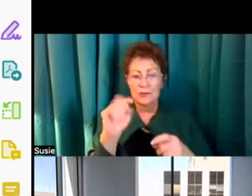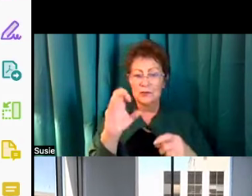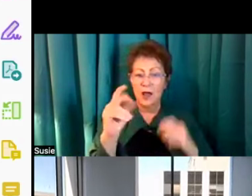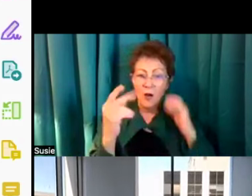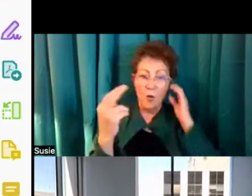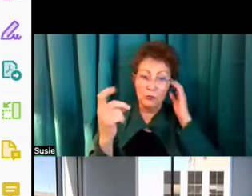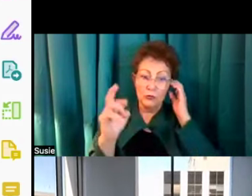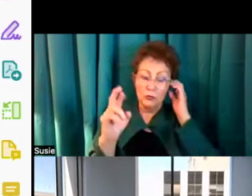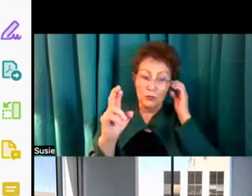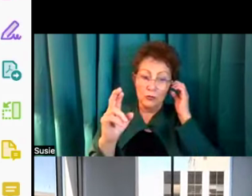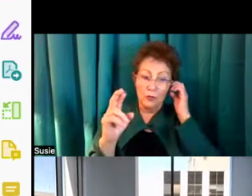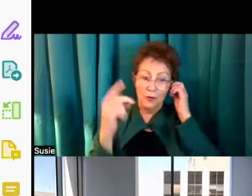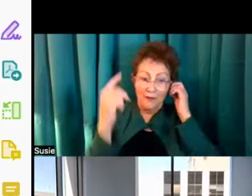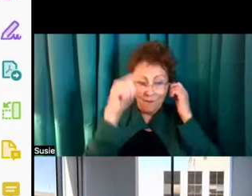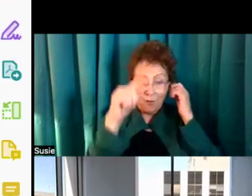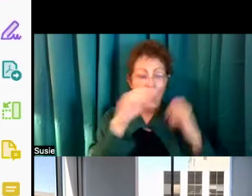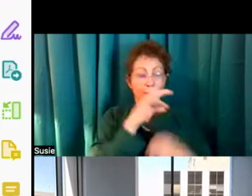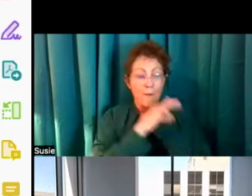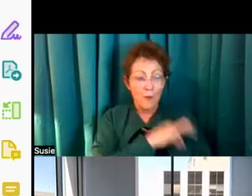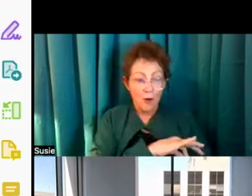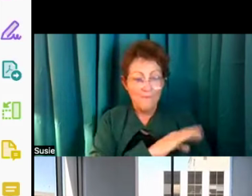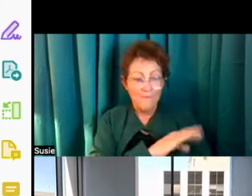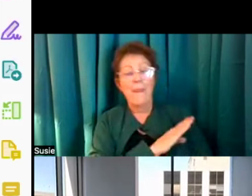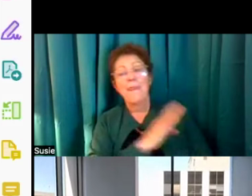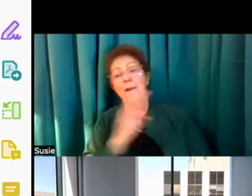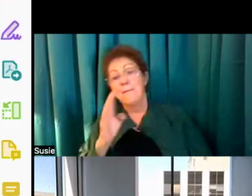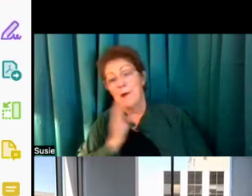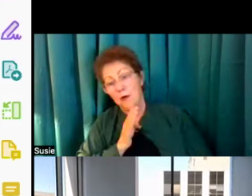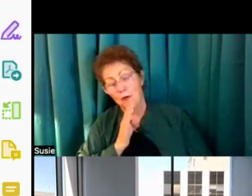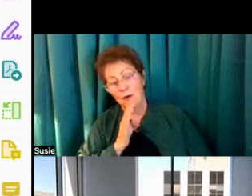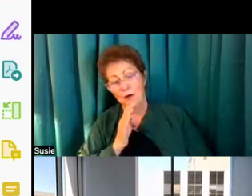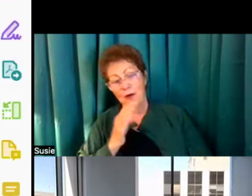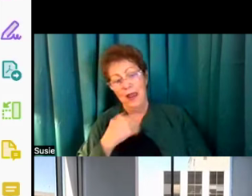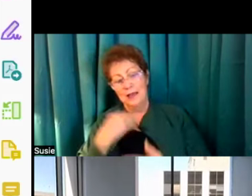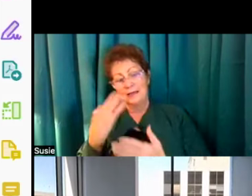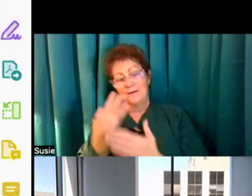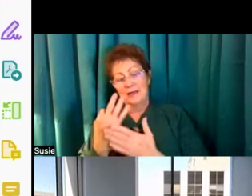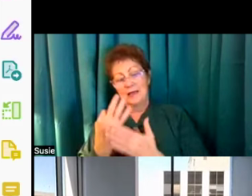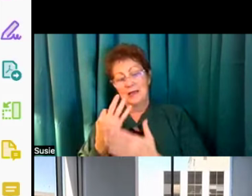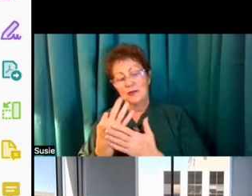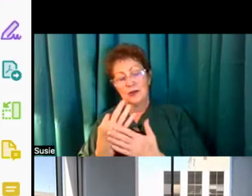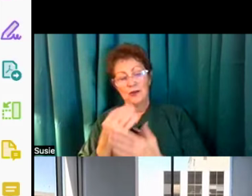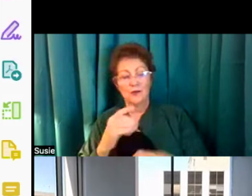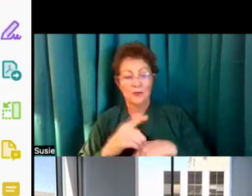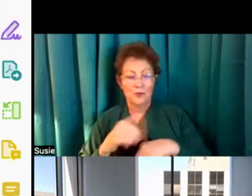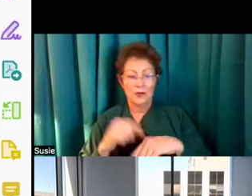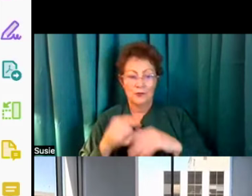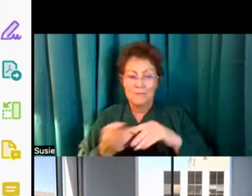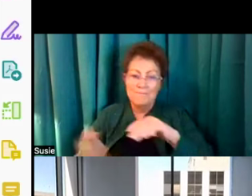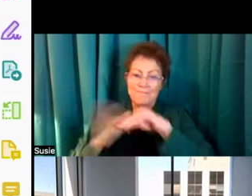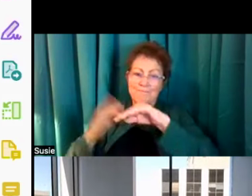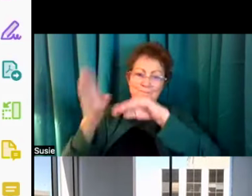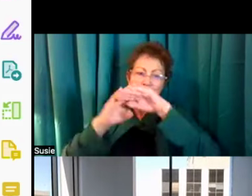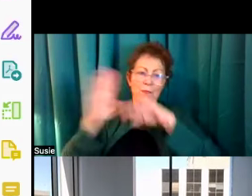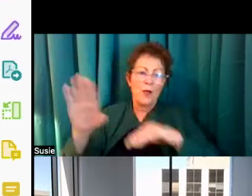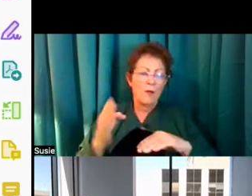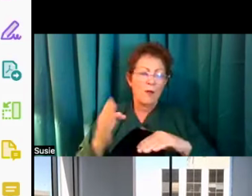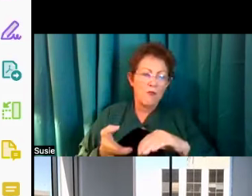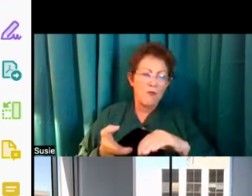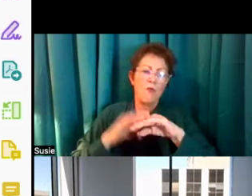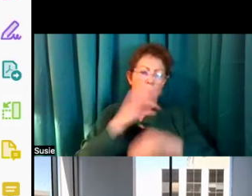a for-profit where the board has a fiduciary duty to maximize profit, and there can just be a disconnect